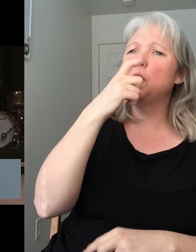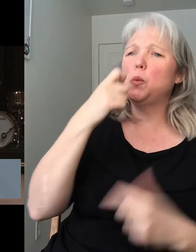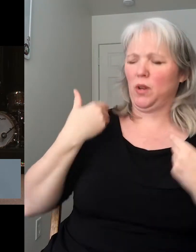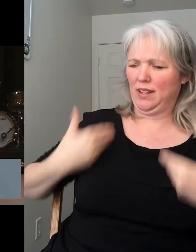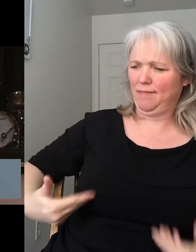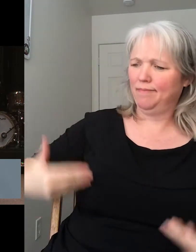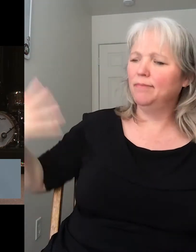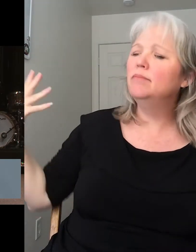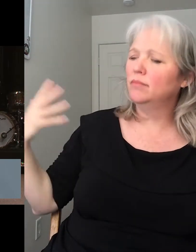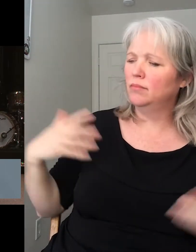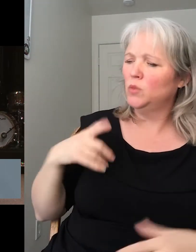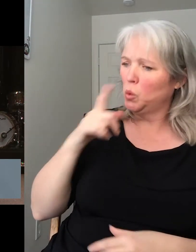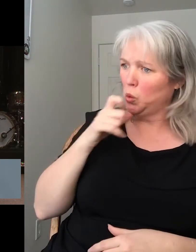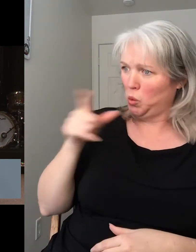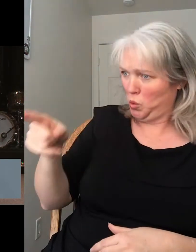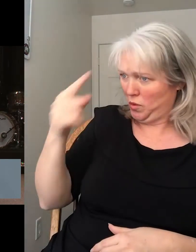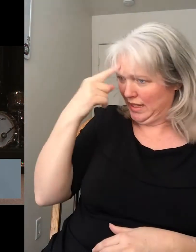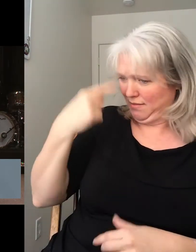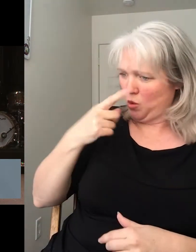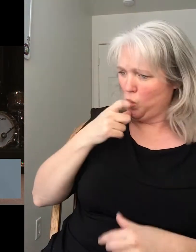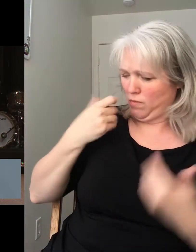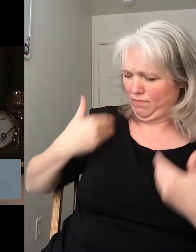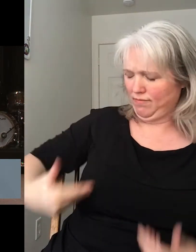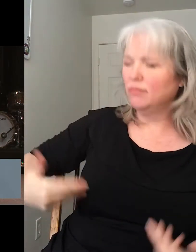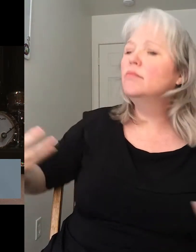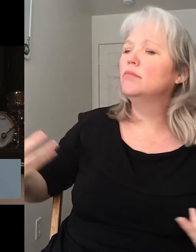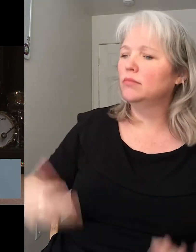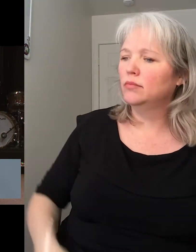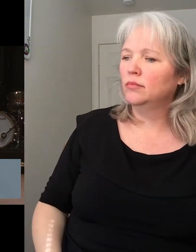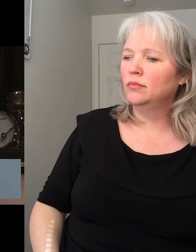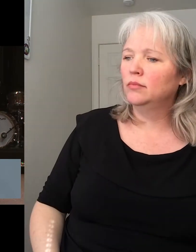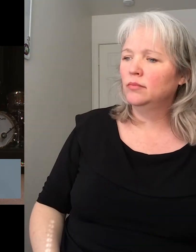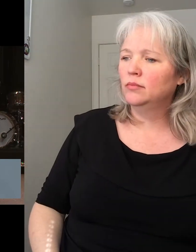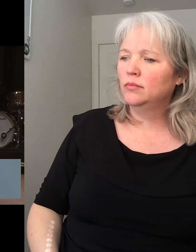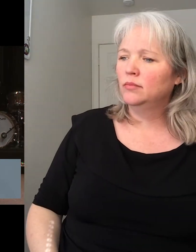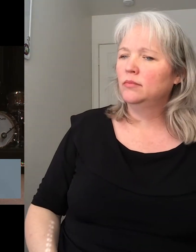am? And who do you say that I am?